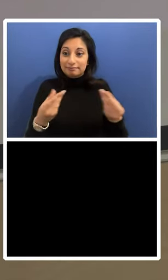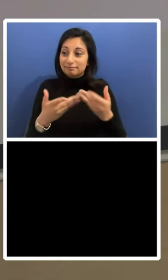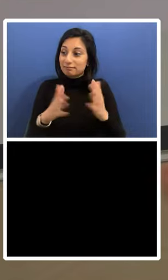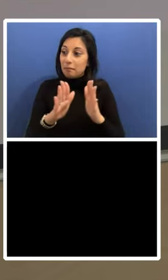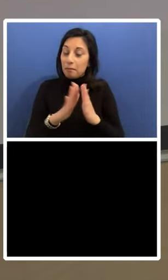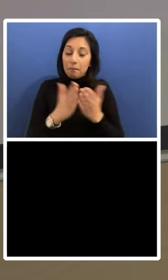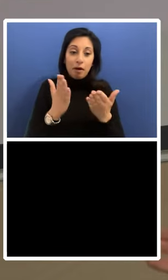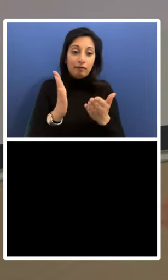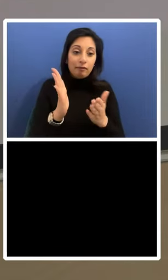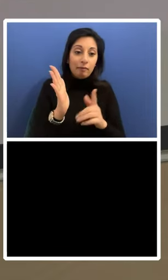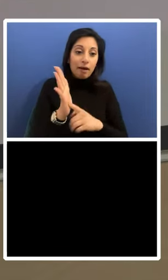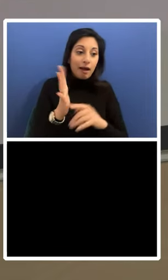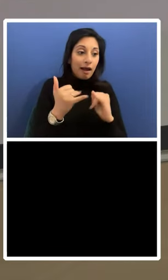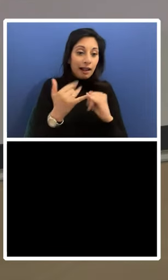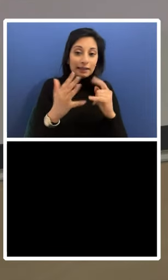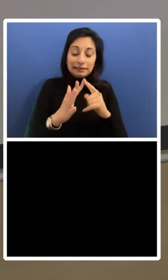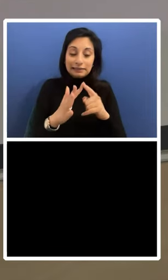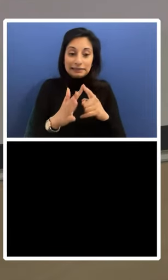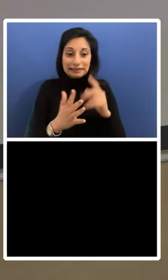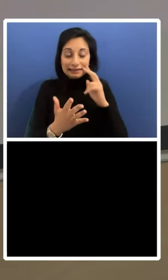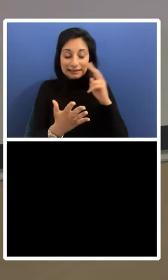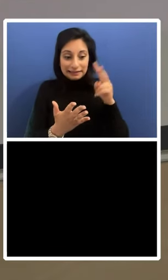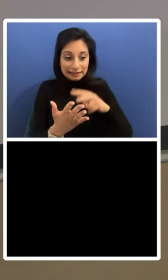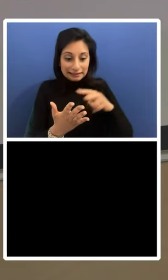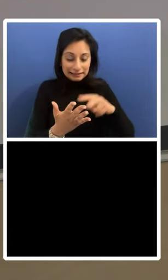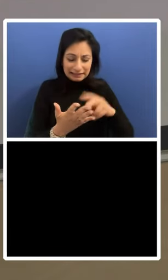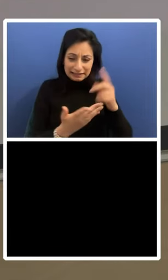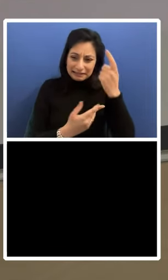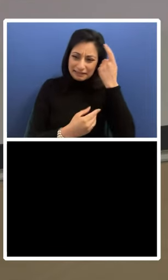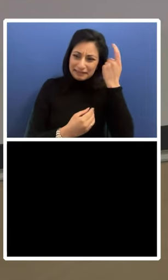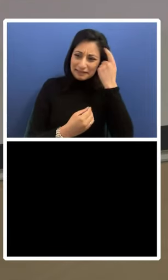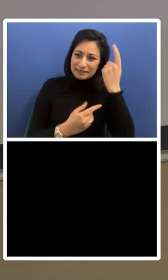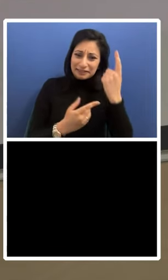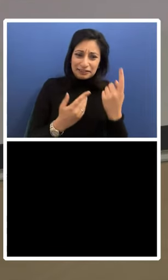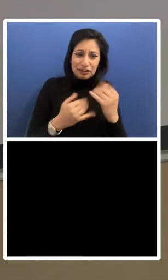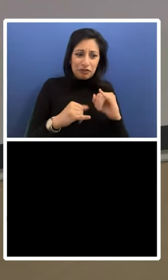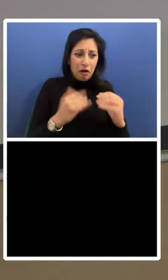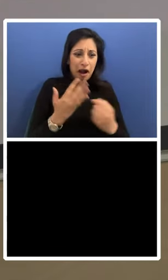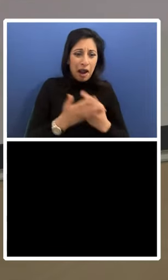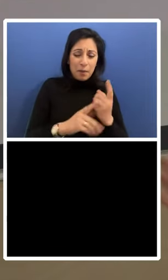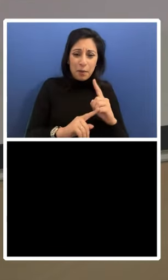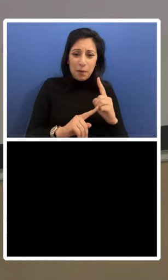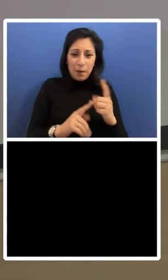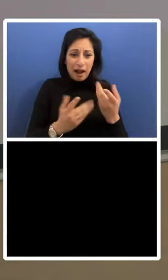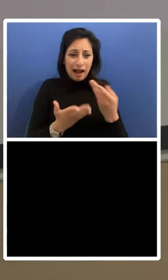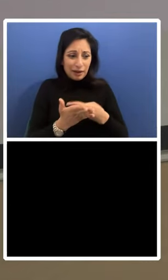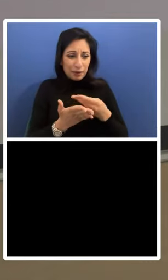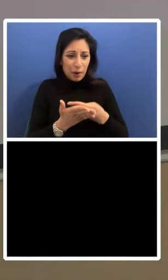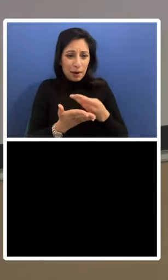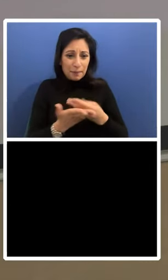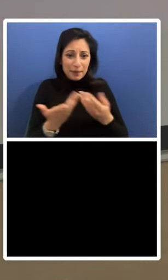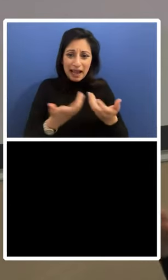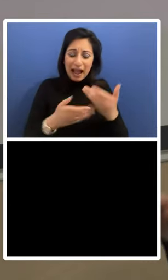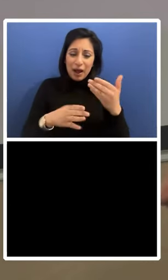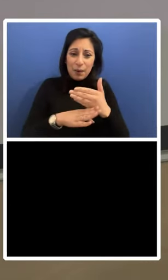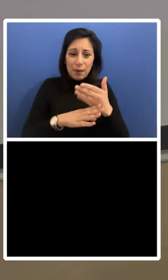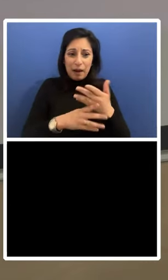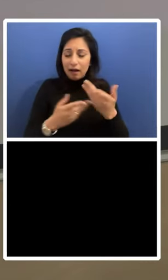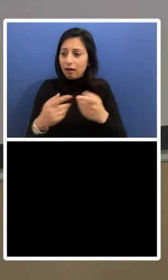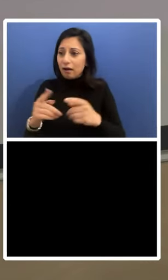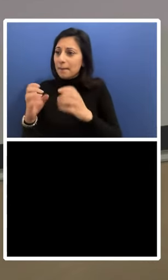you're sat there reading and trying to figure out what you've done wrong and how the economy works. And he just kind of slams those books shut and says to